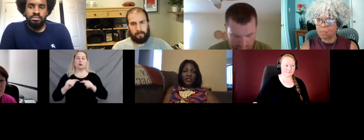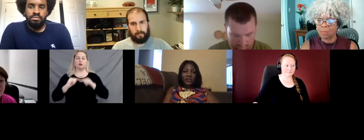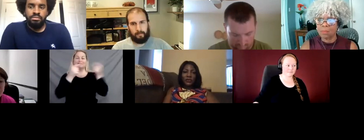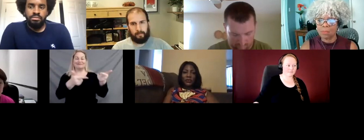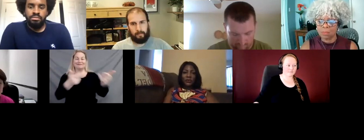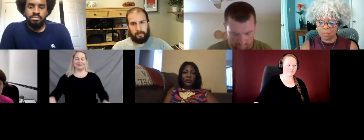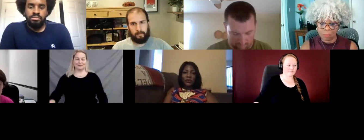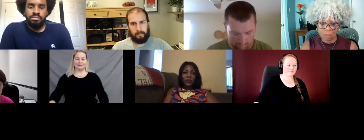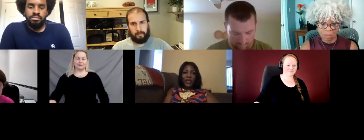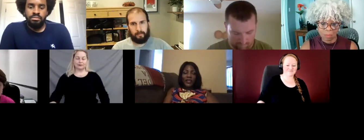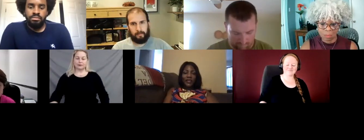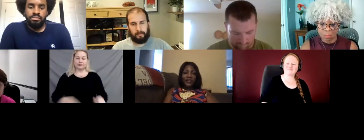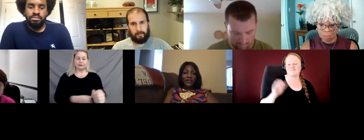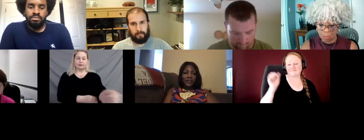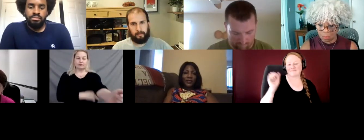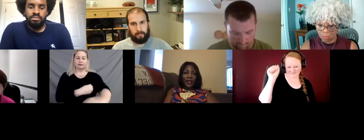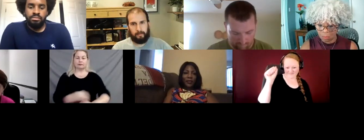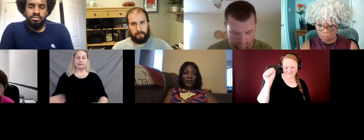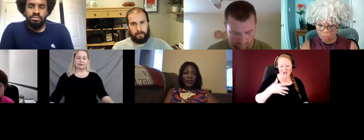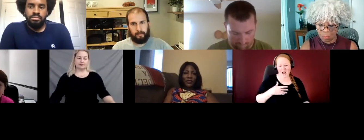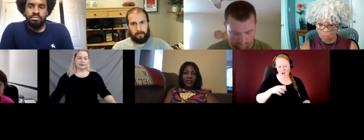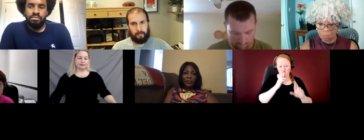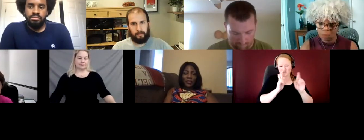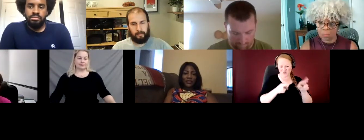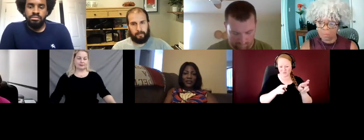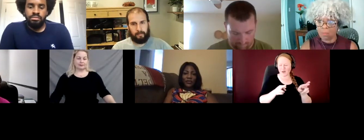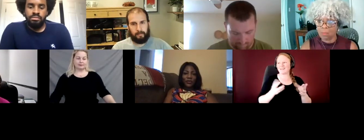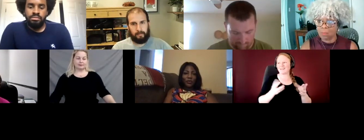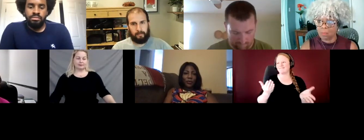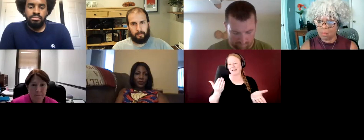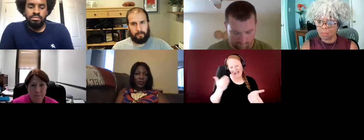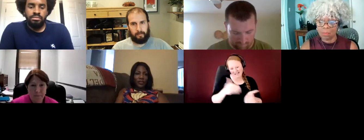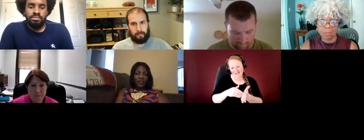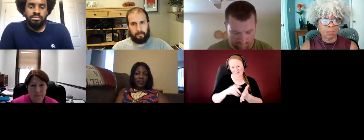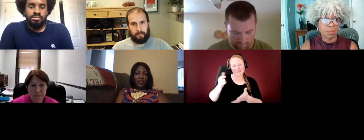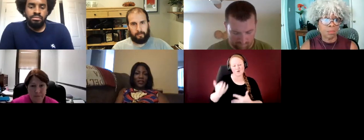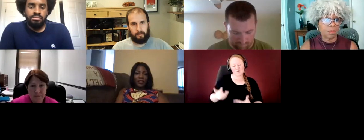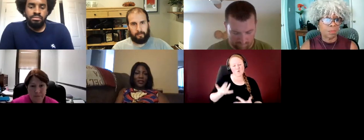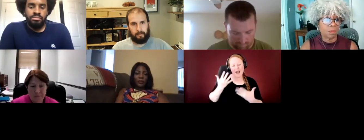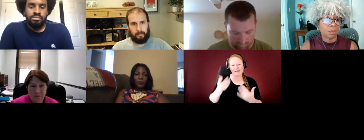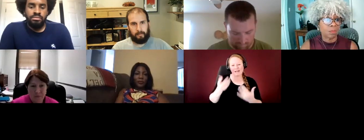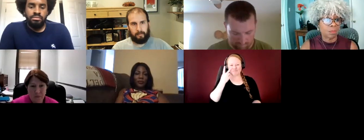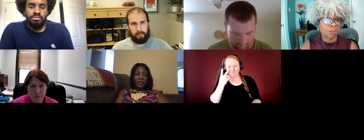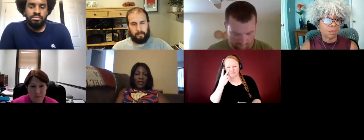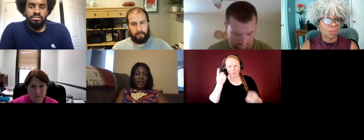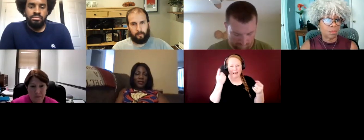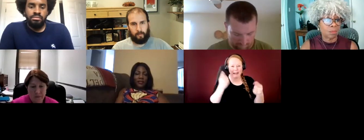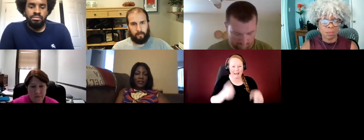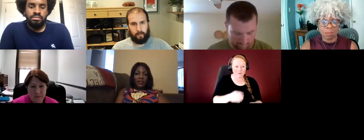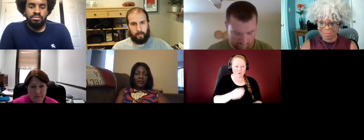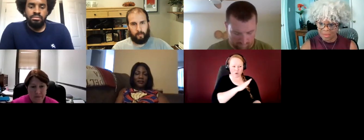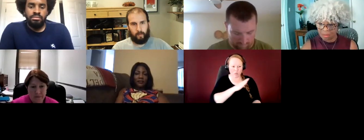need to wait and see what happens when this process goes through the board, and